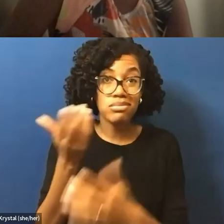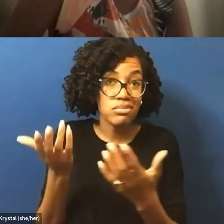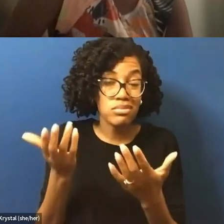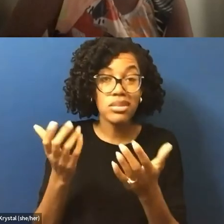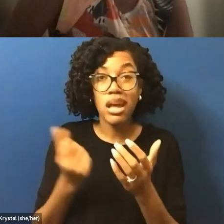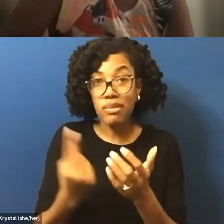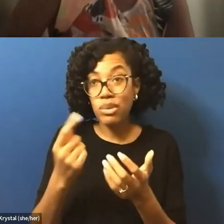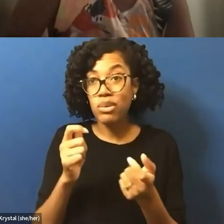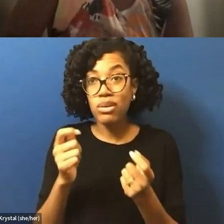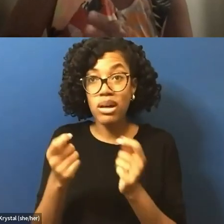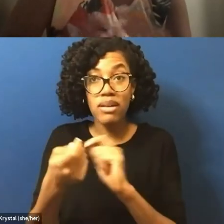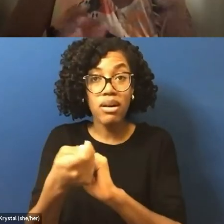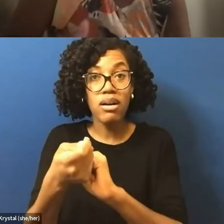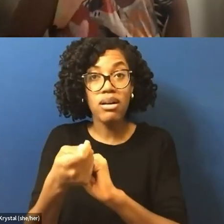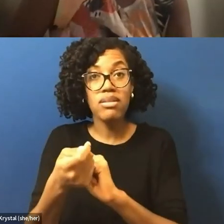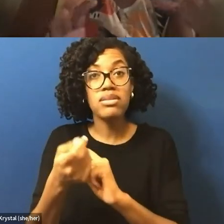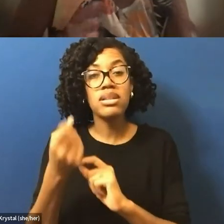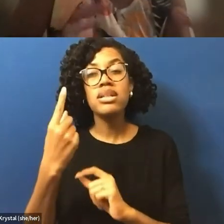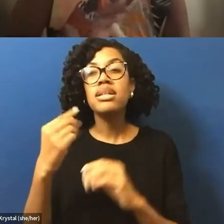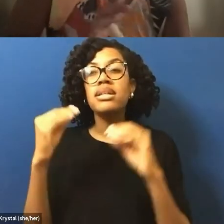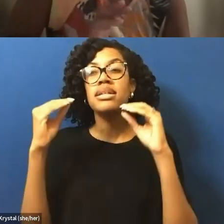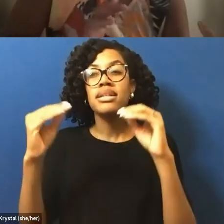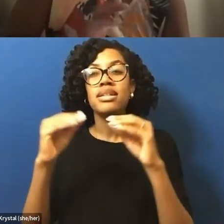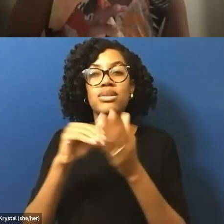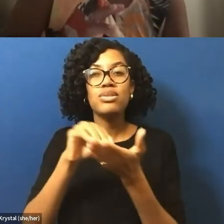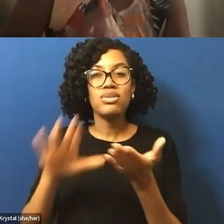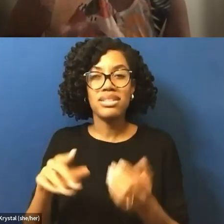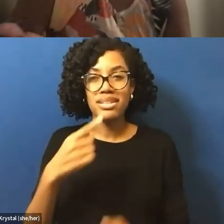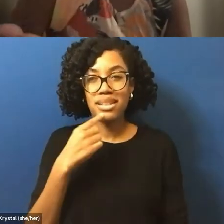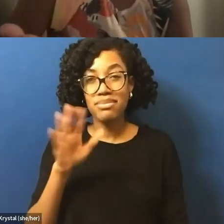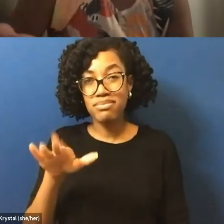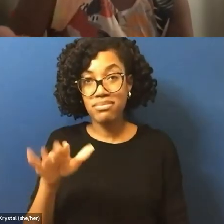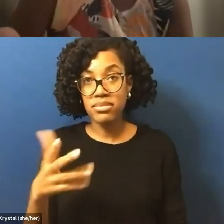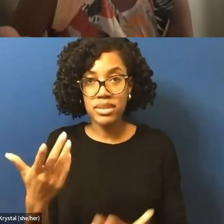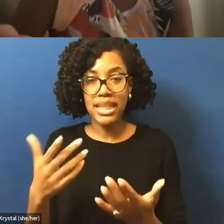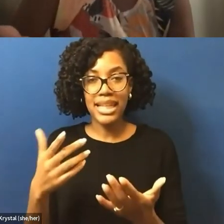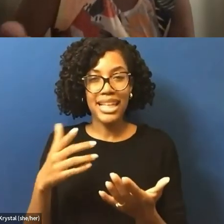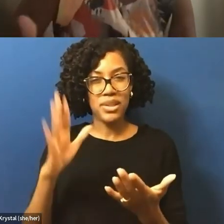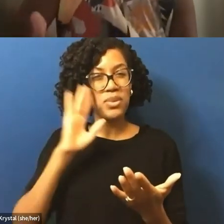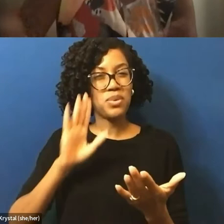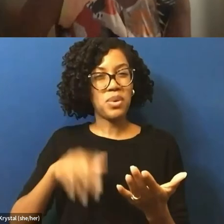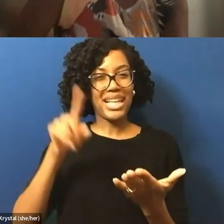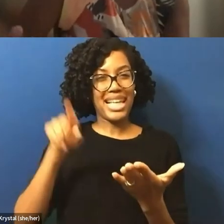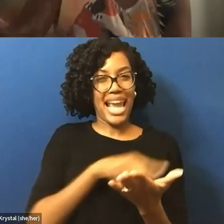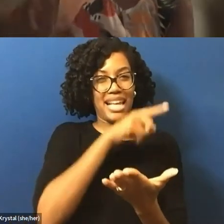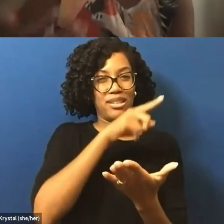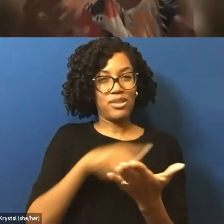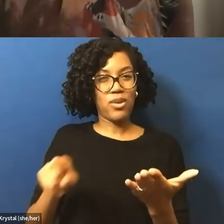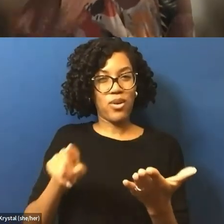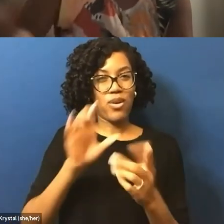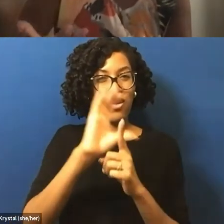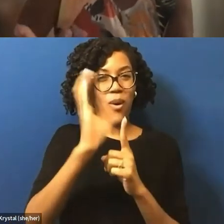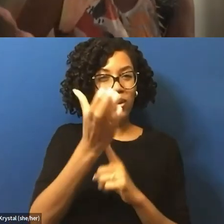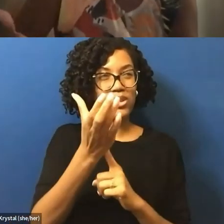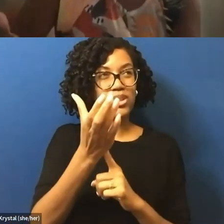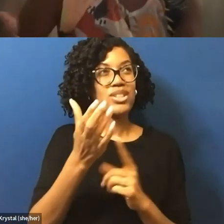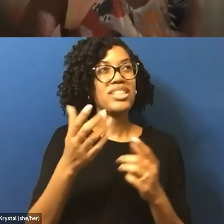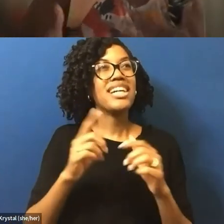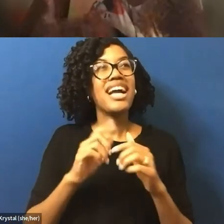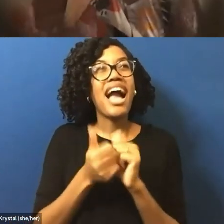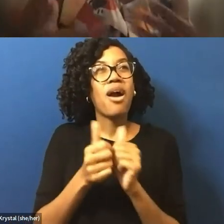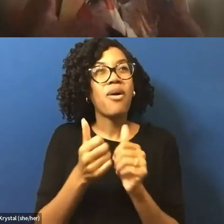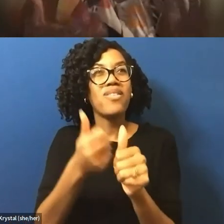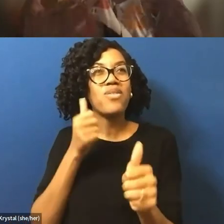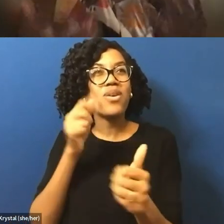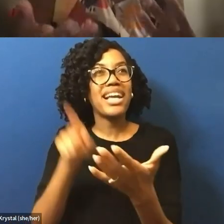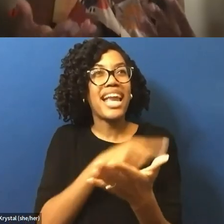I always tell my students, like, I tell them, I don't know what the opposite of canceled is. I call it being rescheduled, but I know that's not right, but I